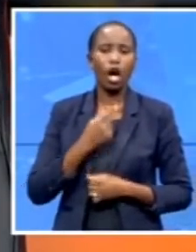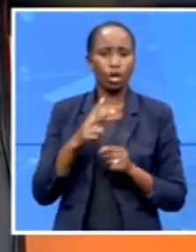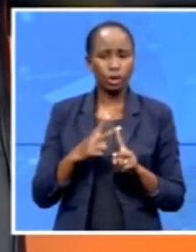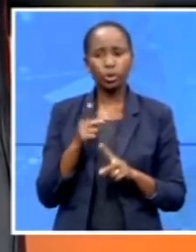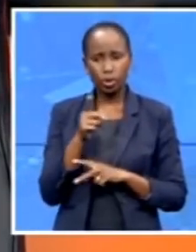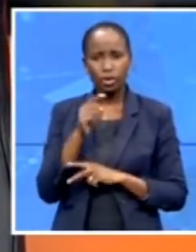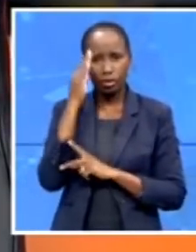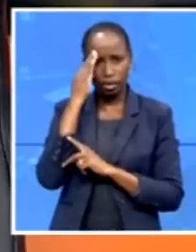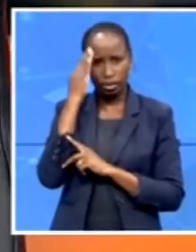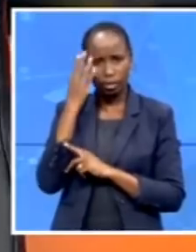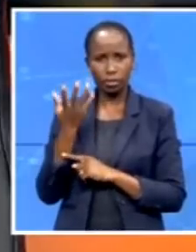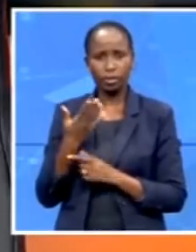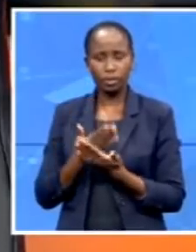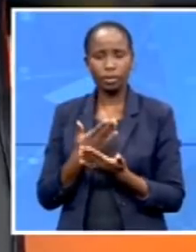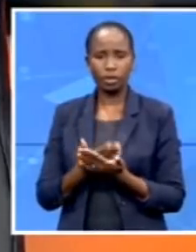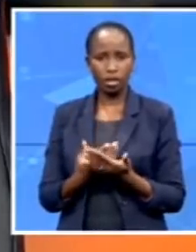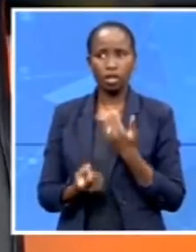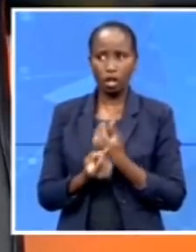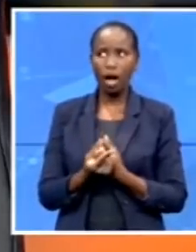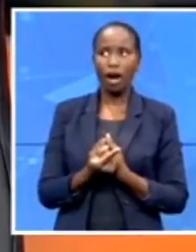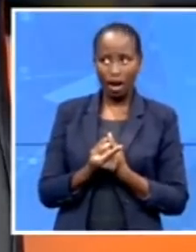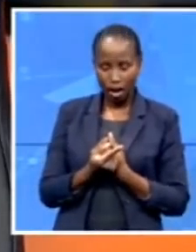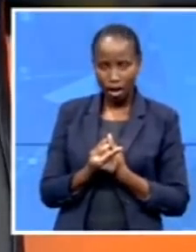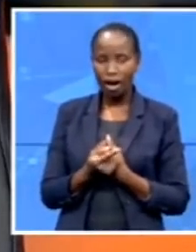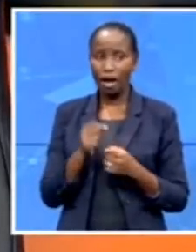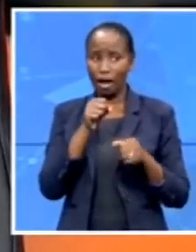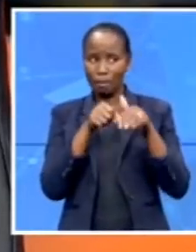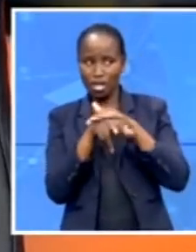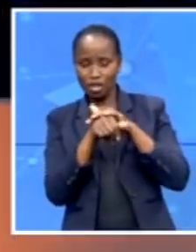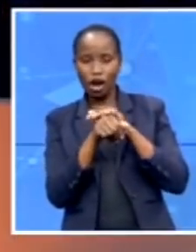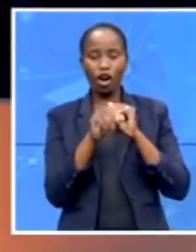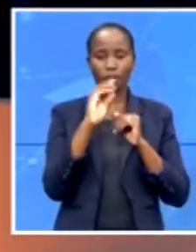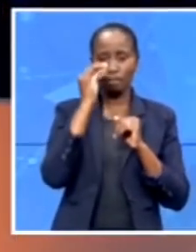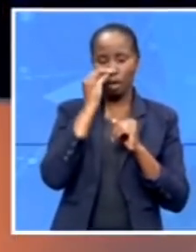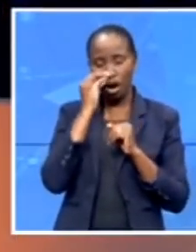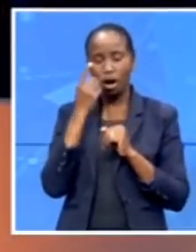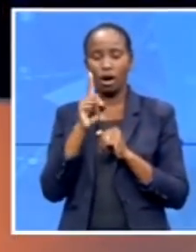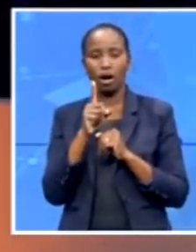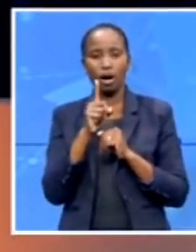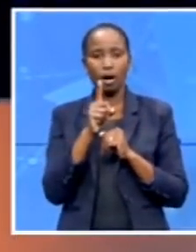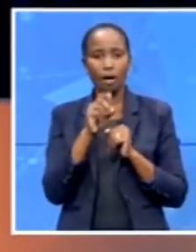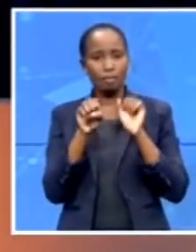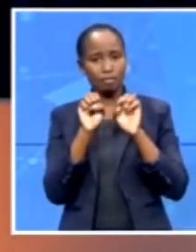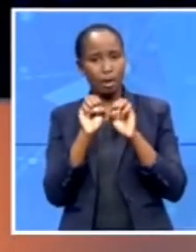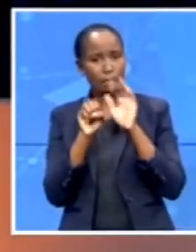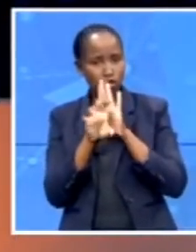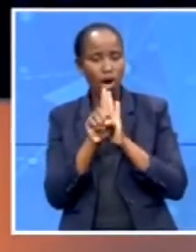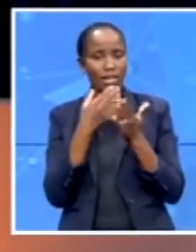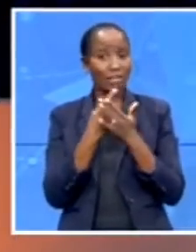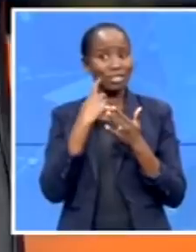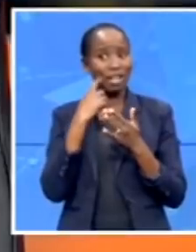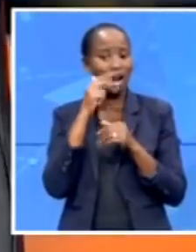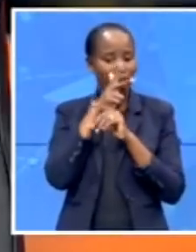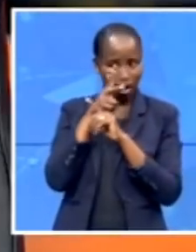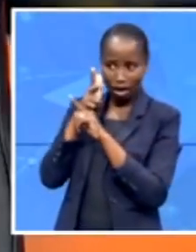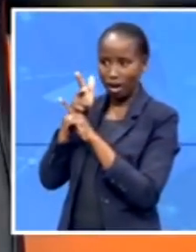of media and relevant authorities when they go on a big stage like elections and then protest. And in many